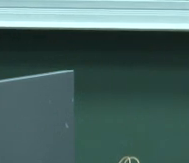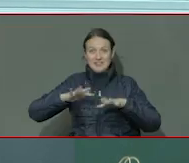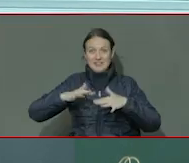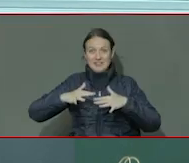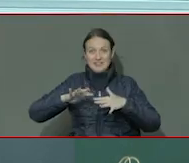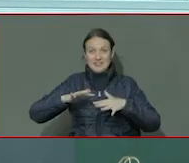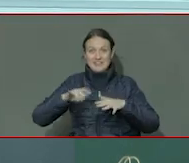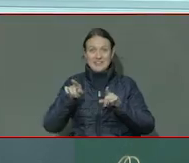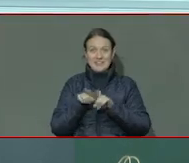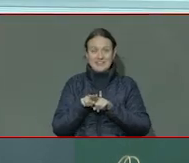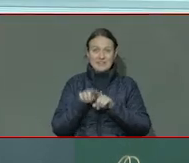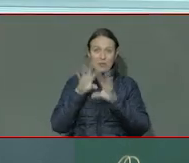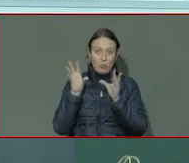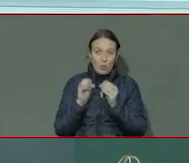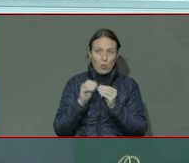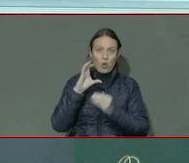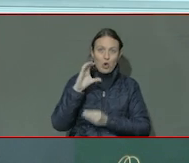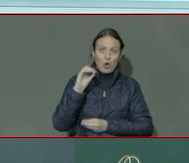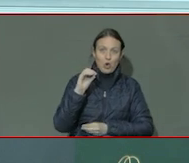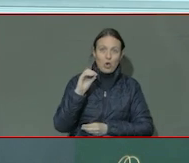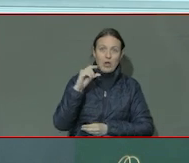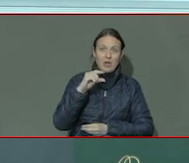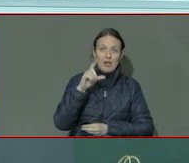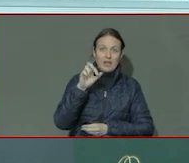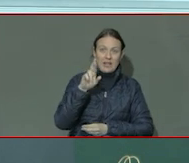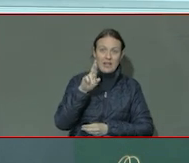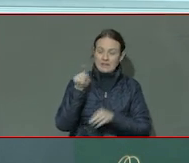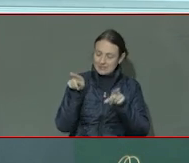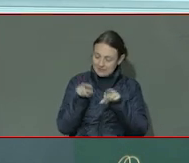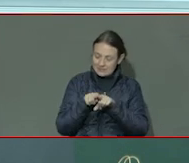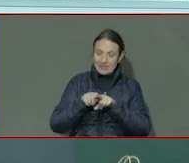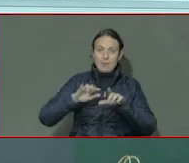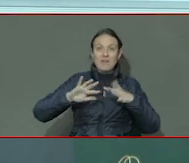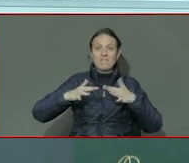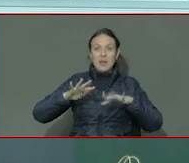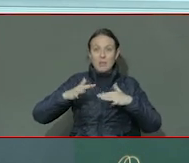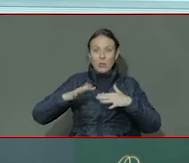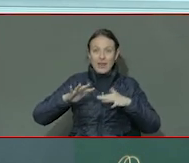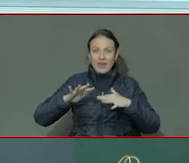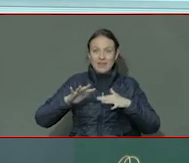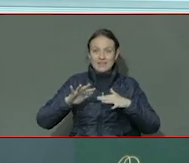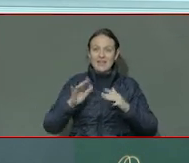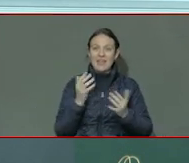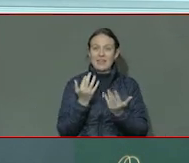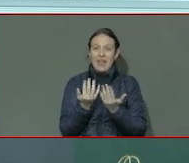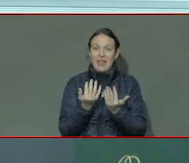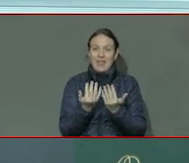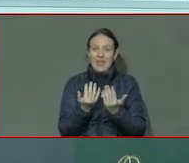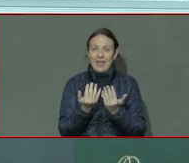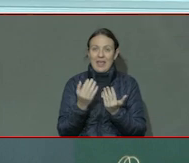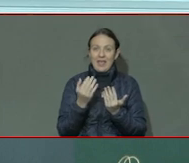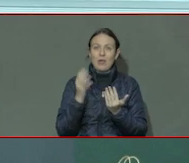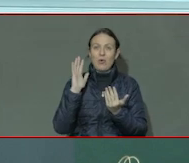The cochlea, the organ of Corti, will be vibrating, and therefore the hair cells will get